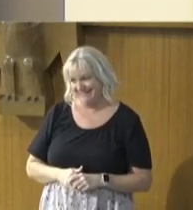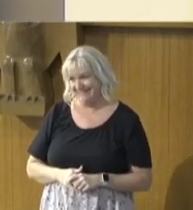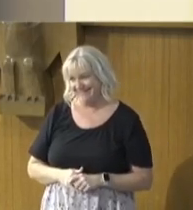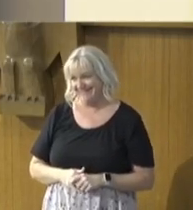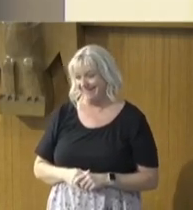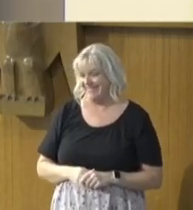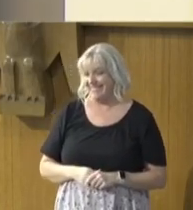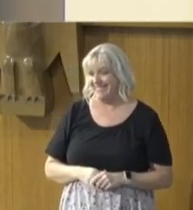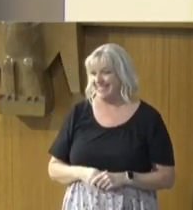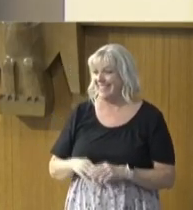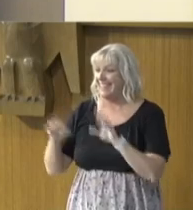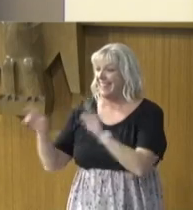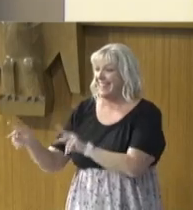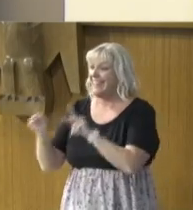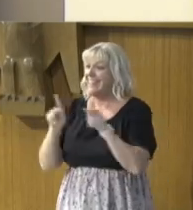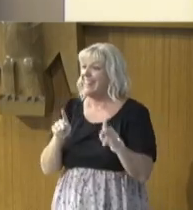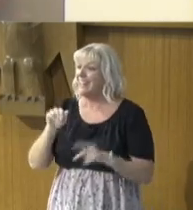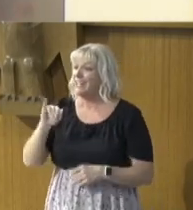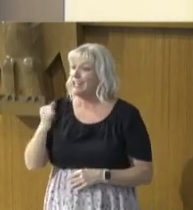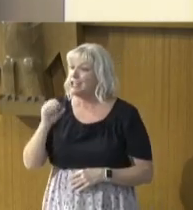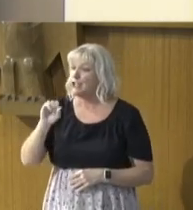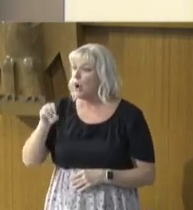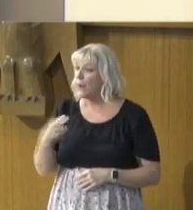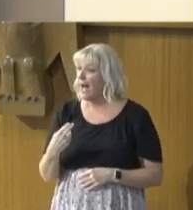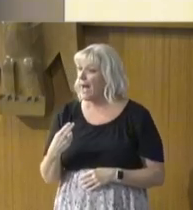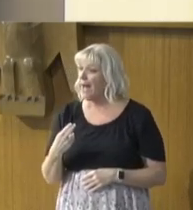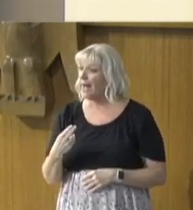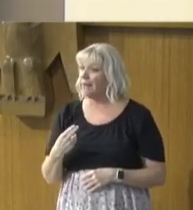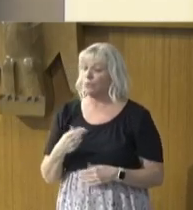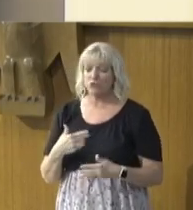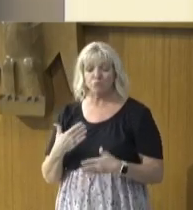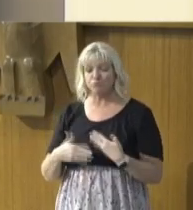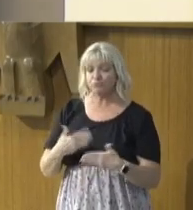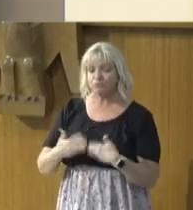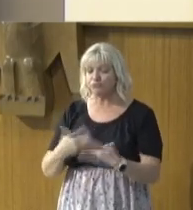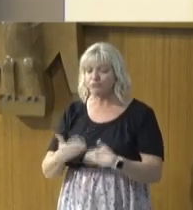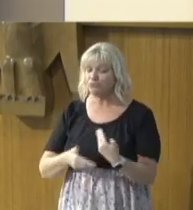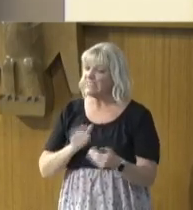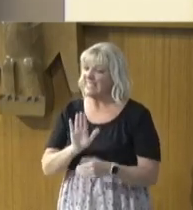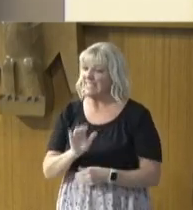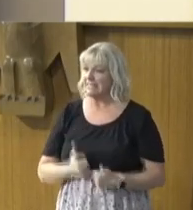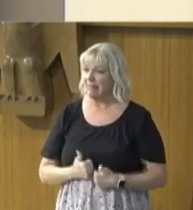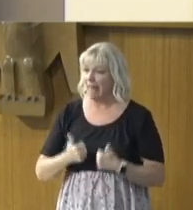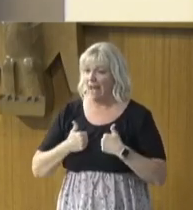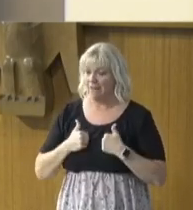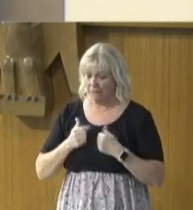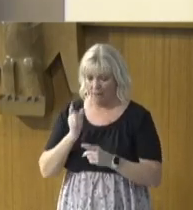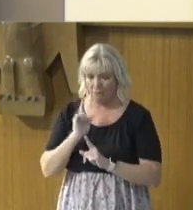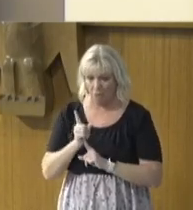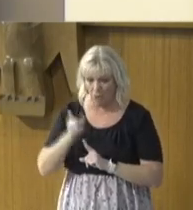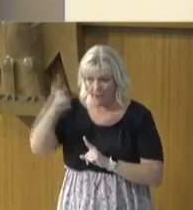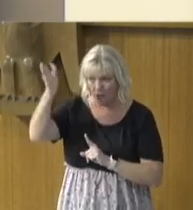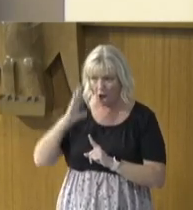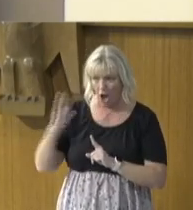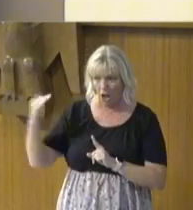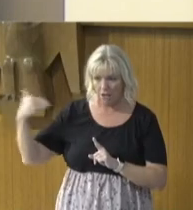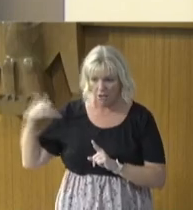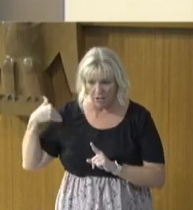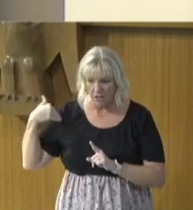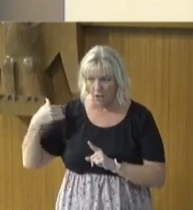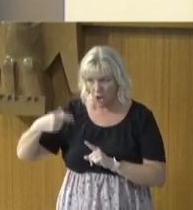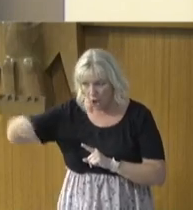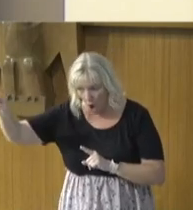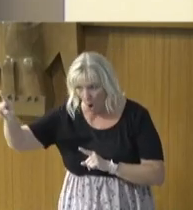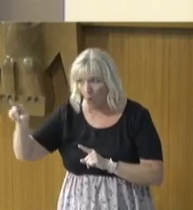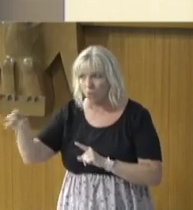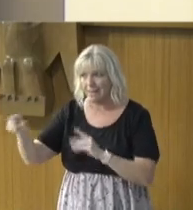Jonah was doing whatever it was that Jonah wanted to be doing when God called him. Go immediately to